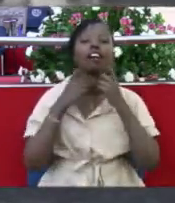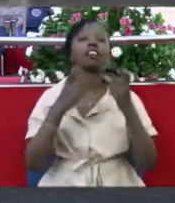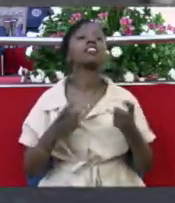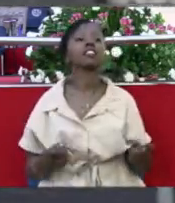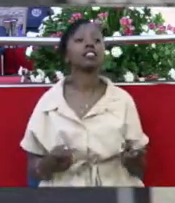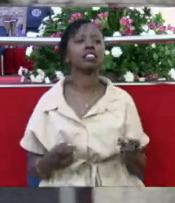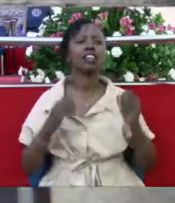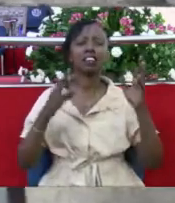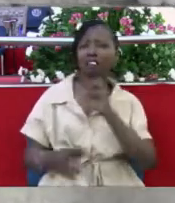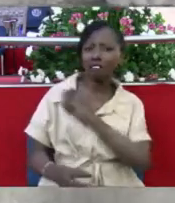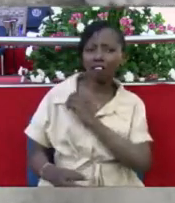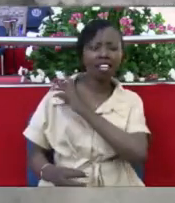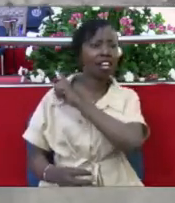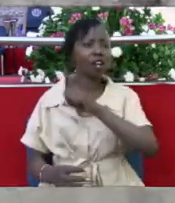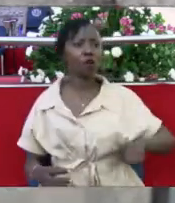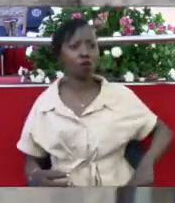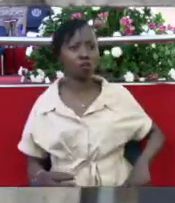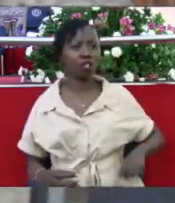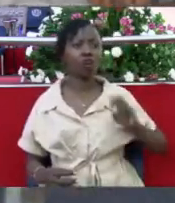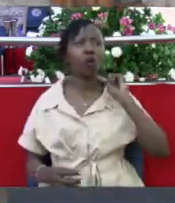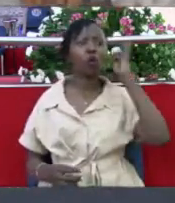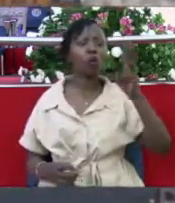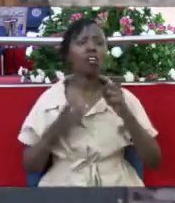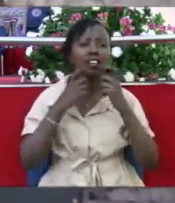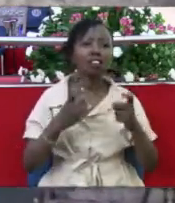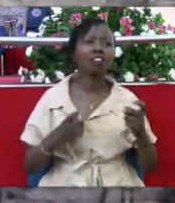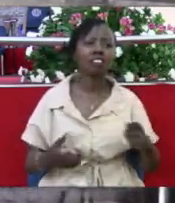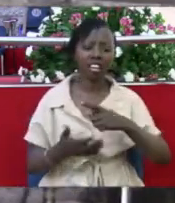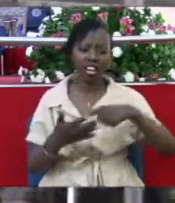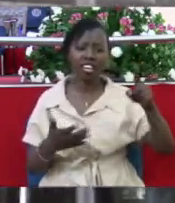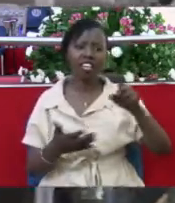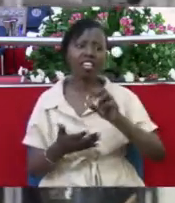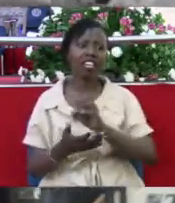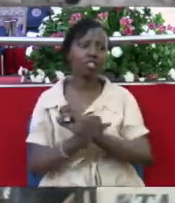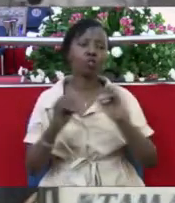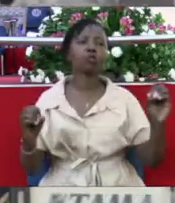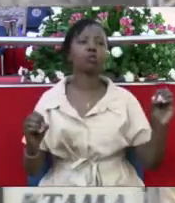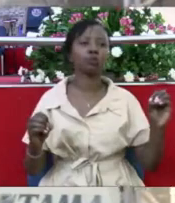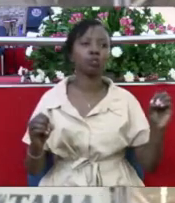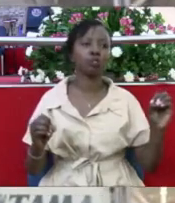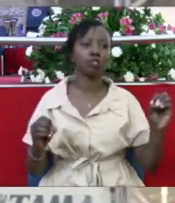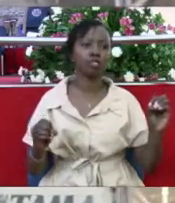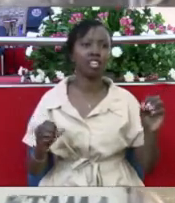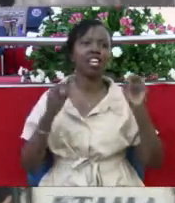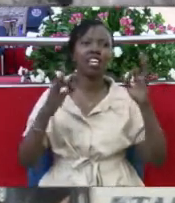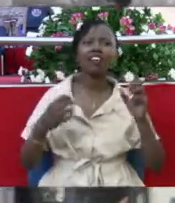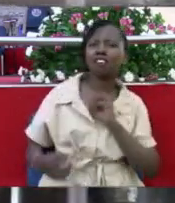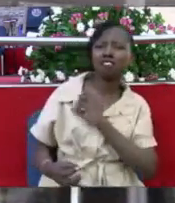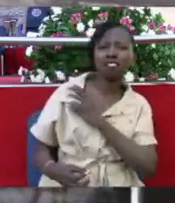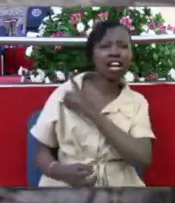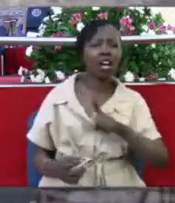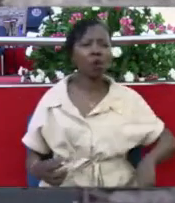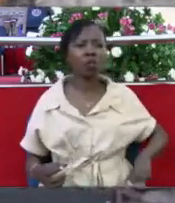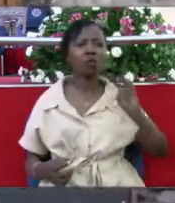Lord, you will fear unrighteousness. If you fear the Lord, you will fear company that takes you away